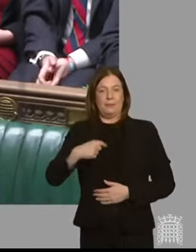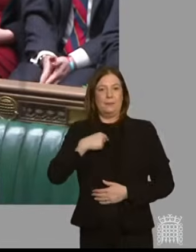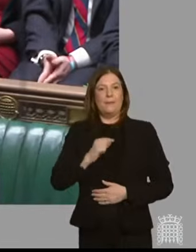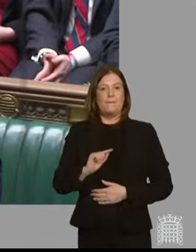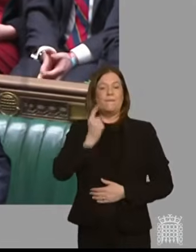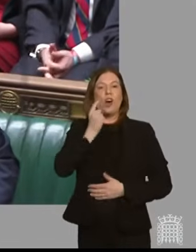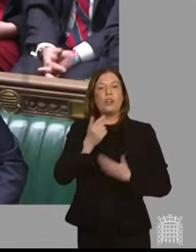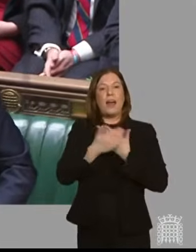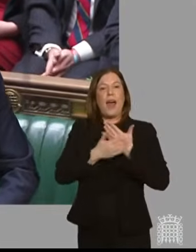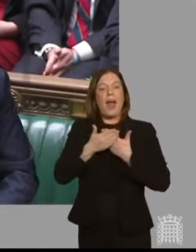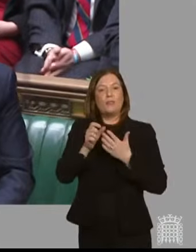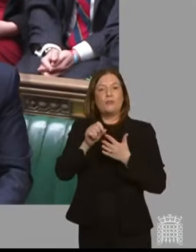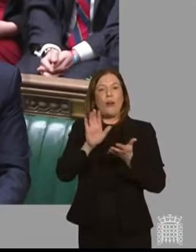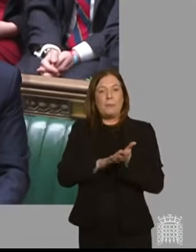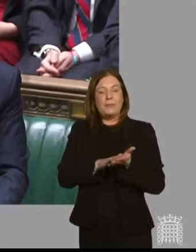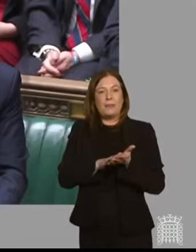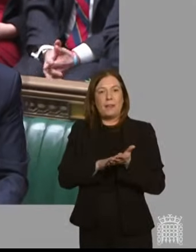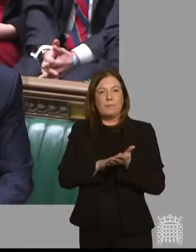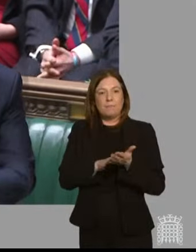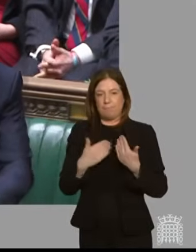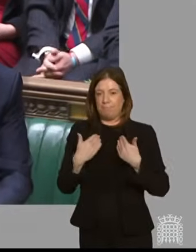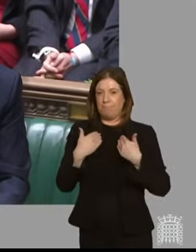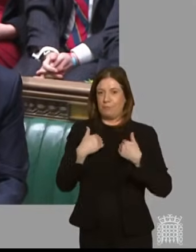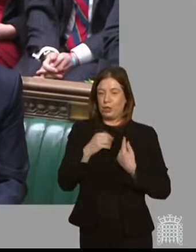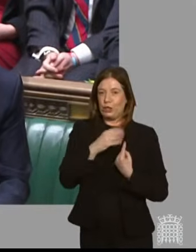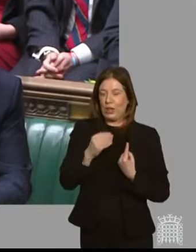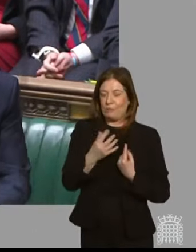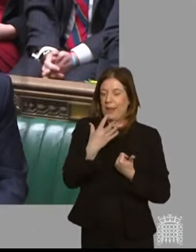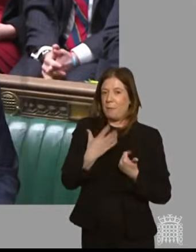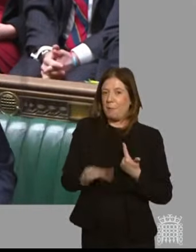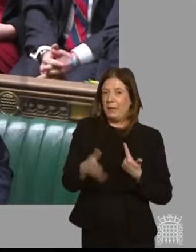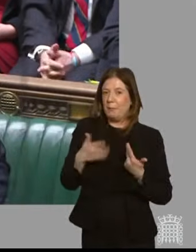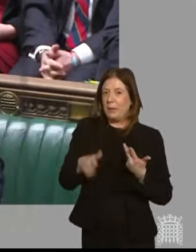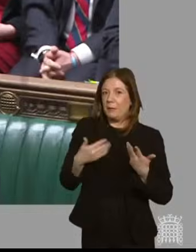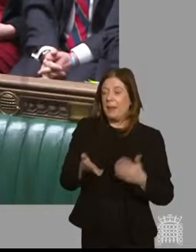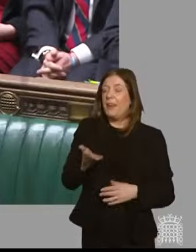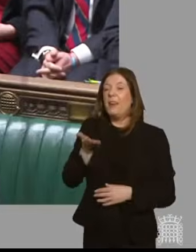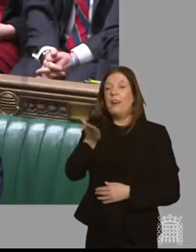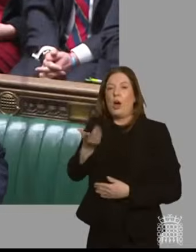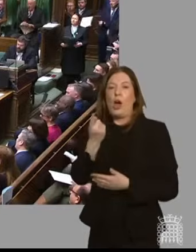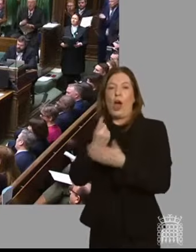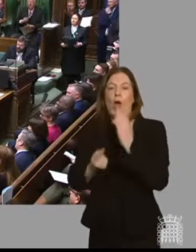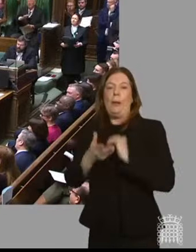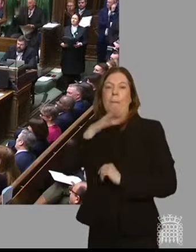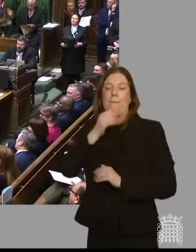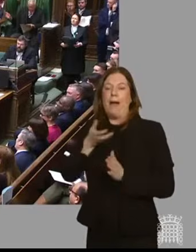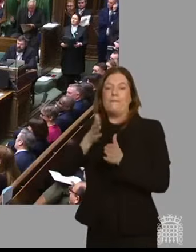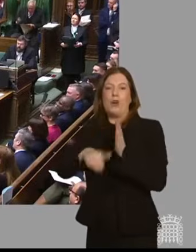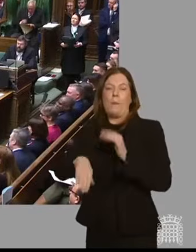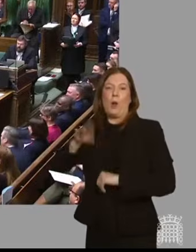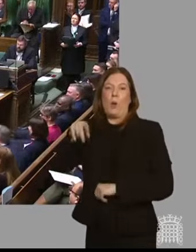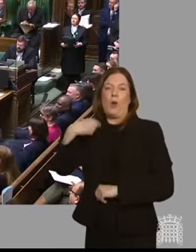While it seems he can only champion men from North London, it's the Conservatives that represent modern Britain, Mr. Speaker.